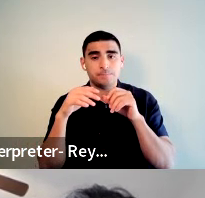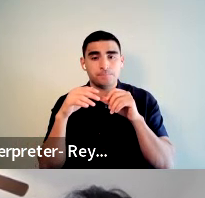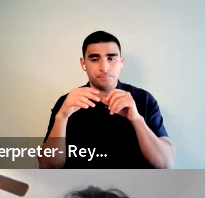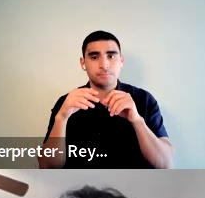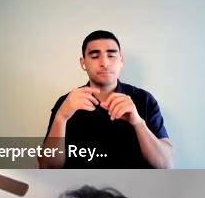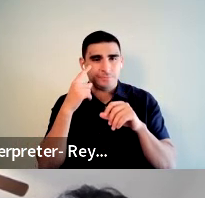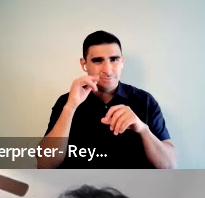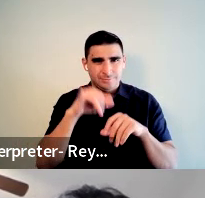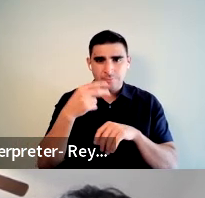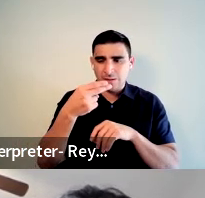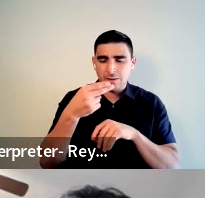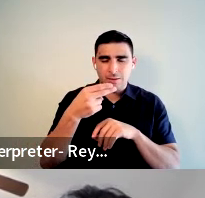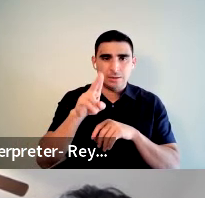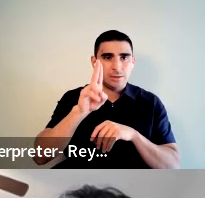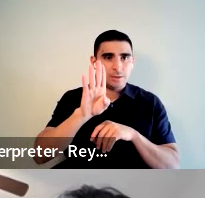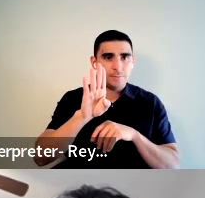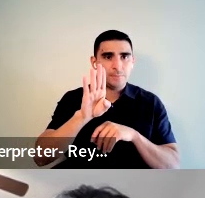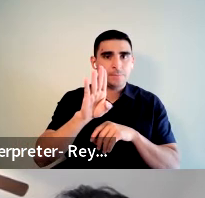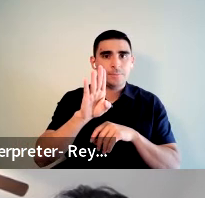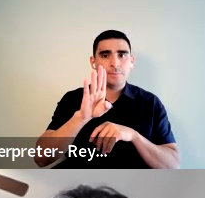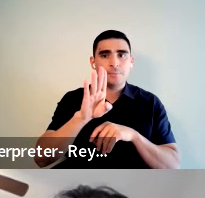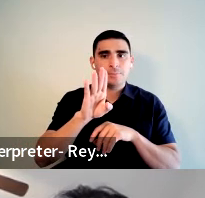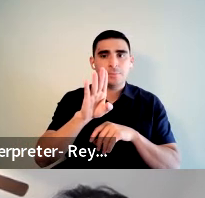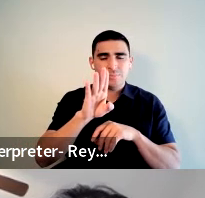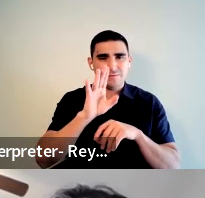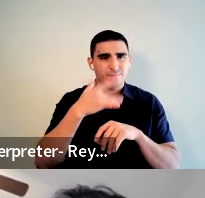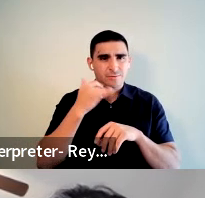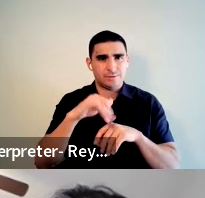this hub, there's so many opportunities to have it kind of be that one-stop